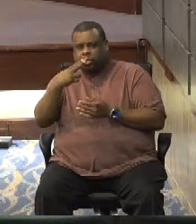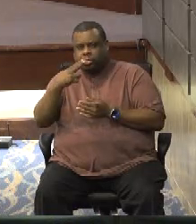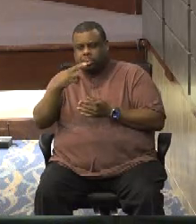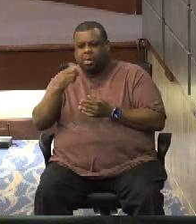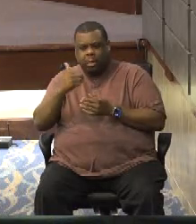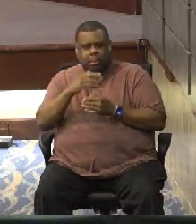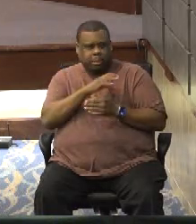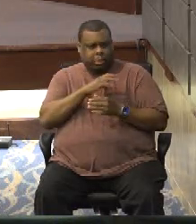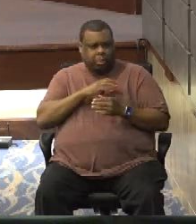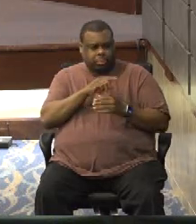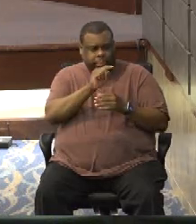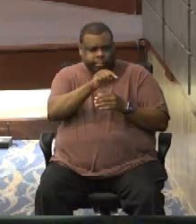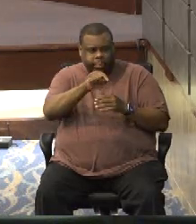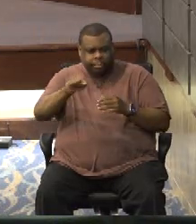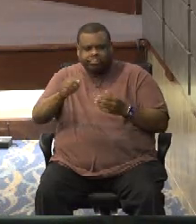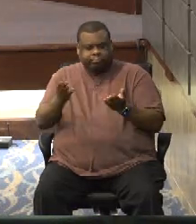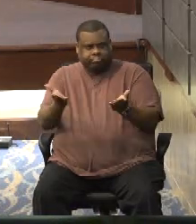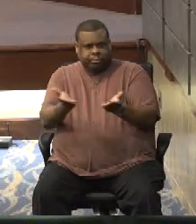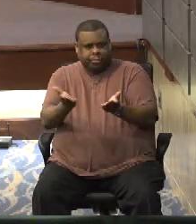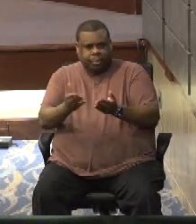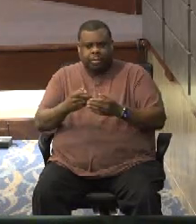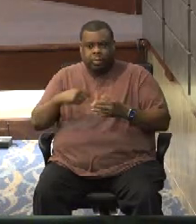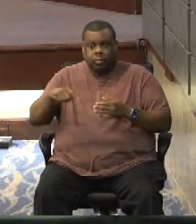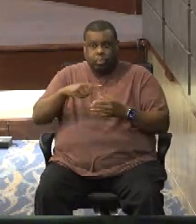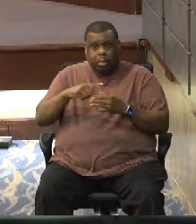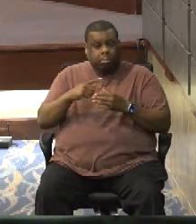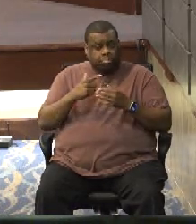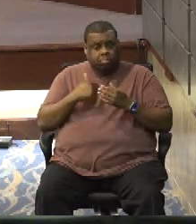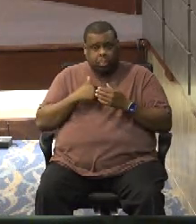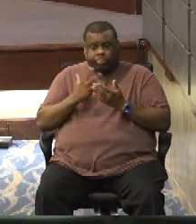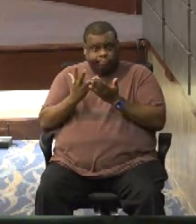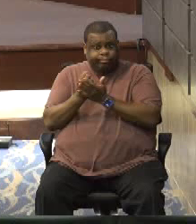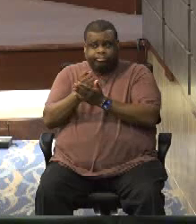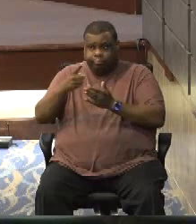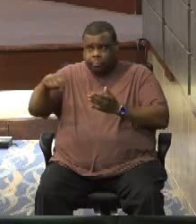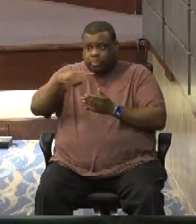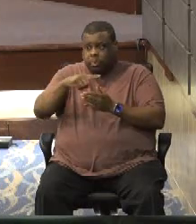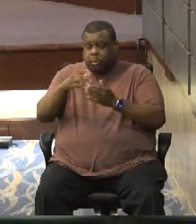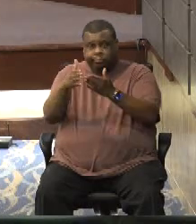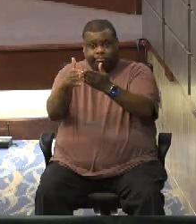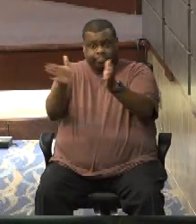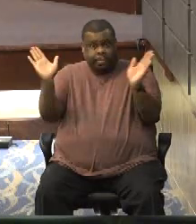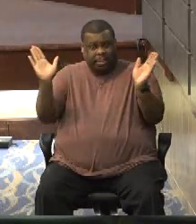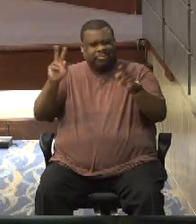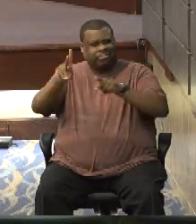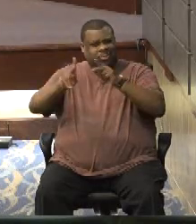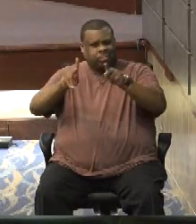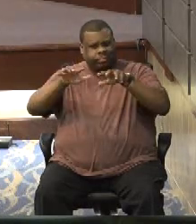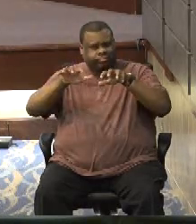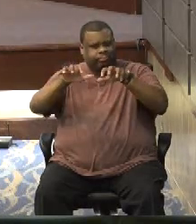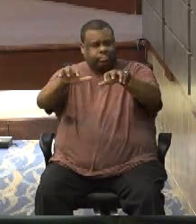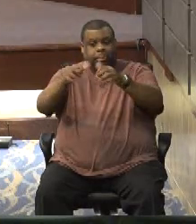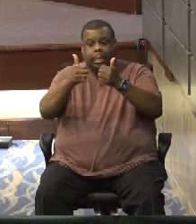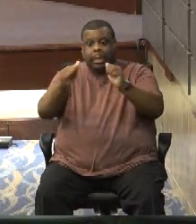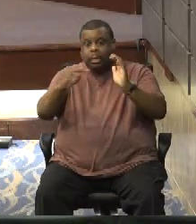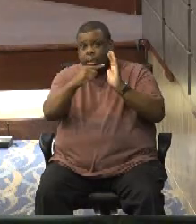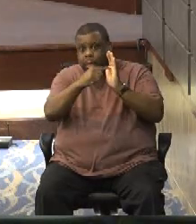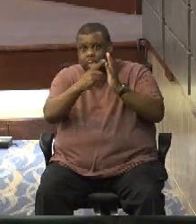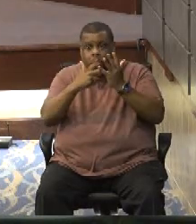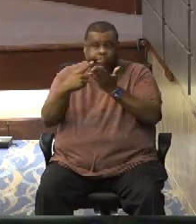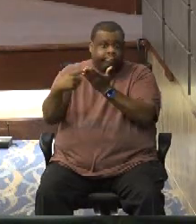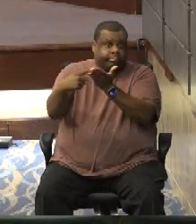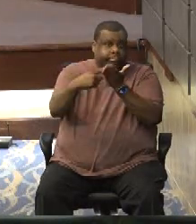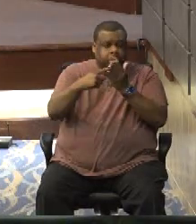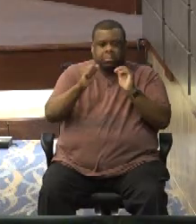We welcome to all of our guests and visitors. We provide an opportunity for the public to address the city council on any agenda item or during the hearing of